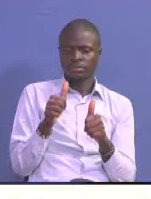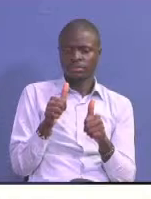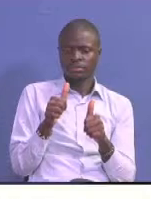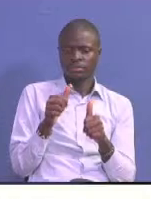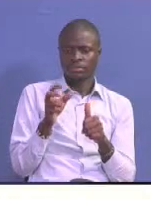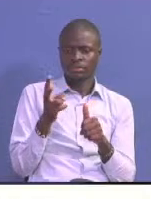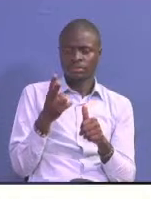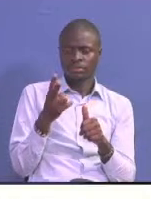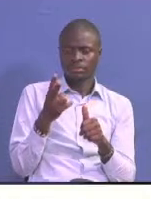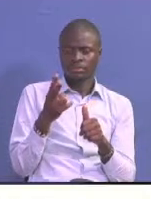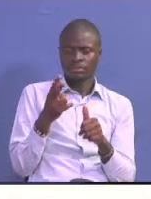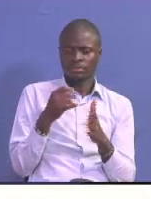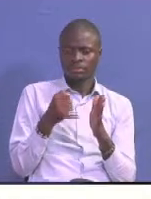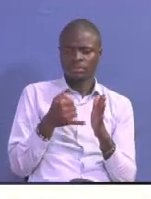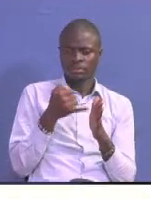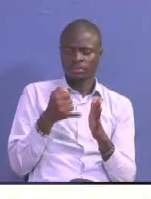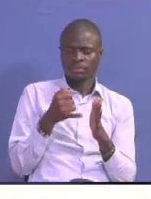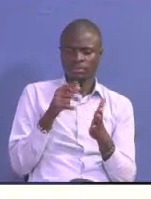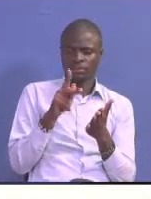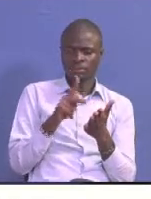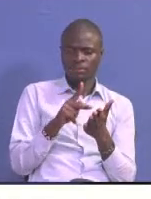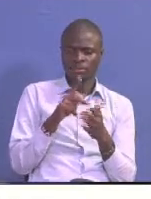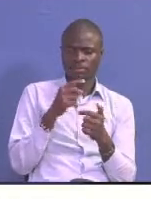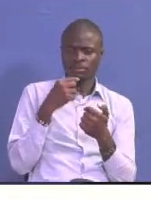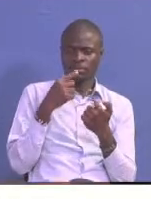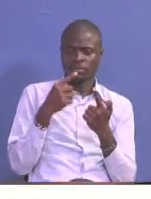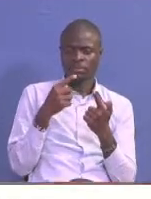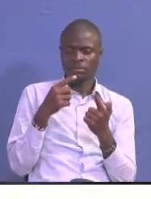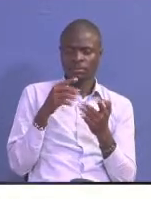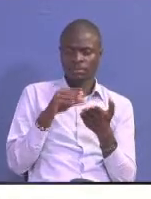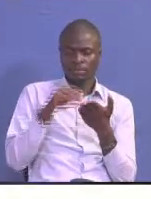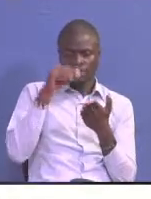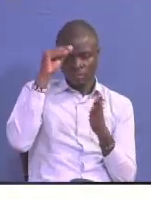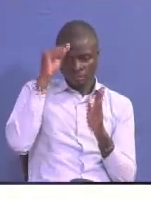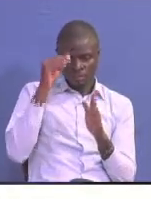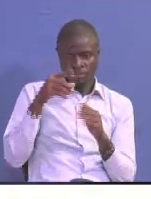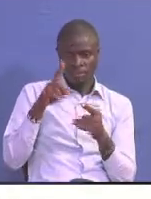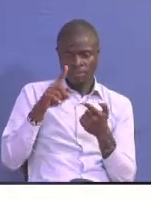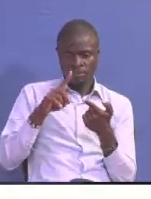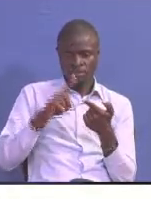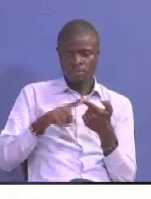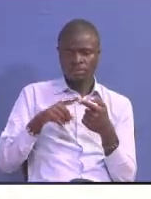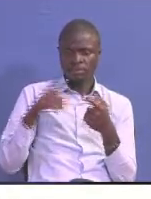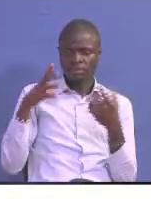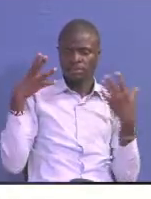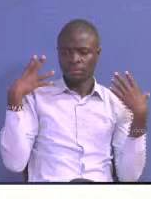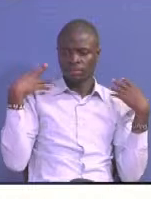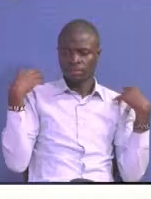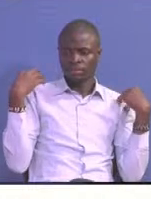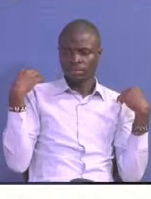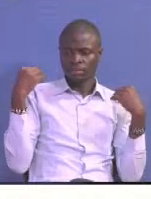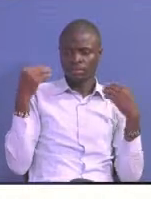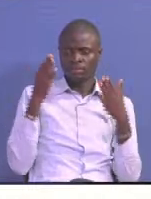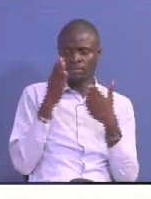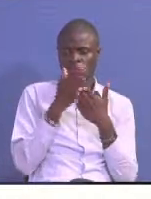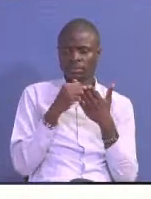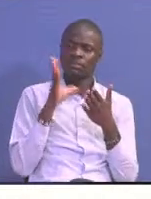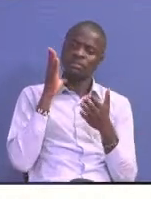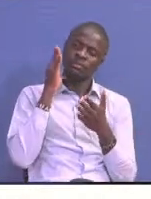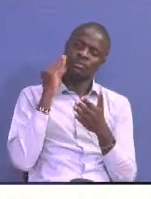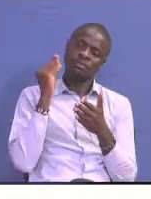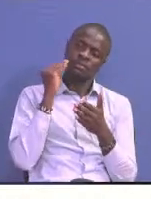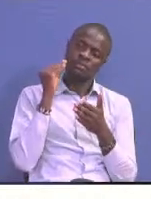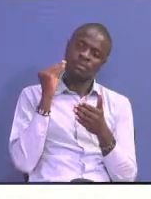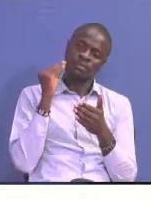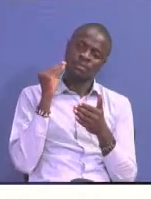second one is industrial parks. You mentioned about students going out for attachments and so on. But in some of the experiences some of